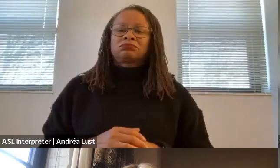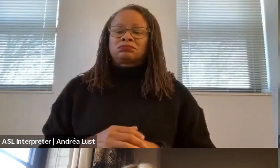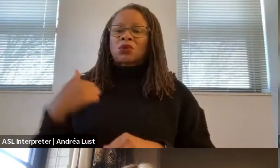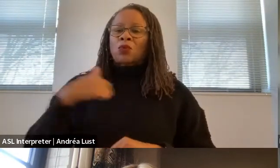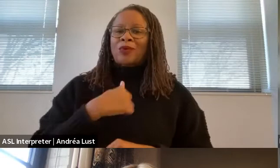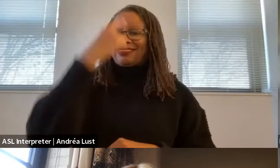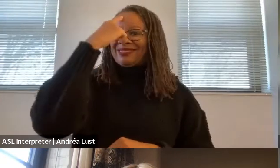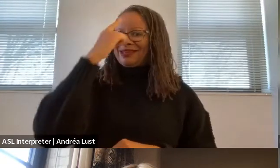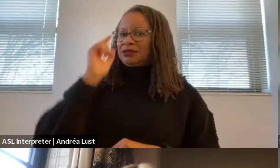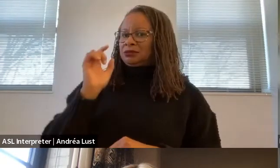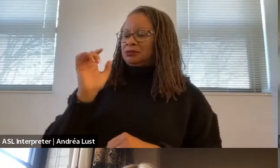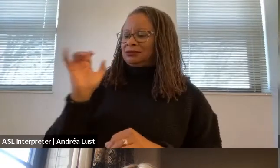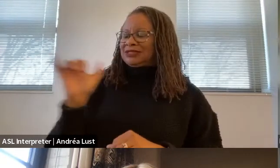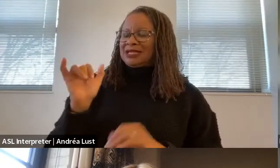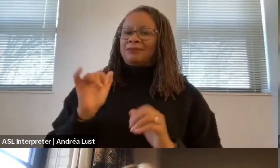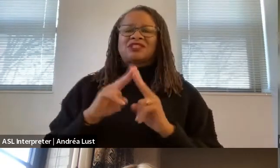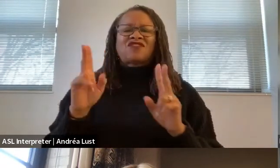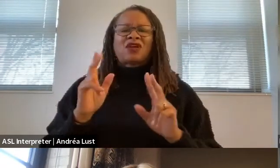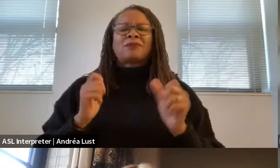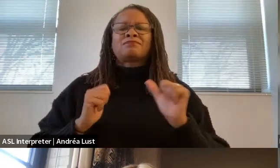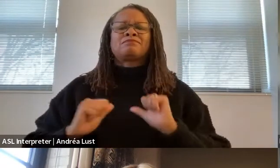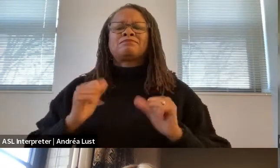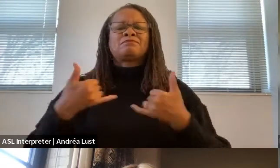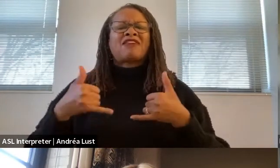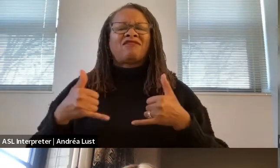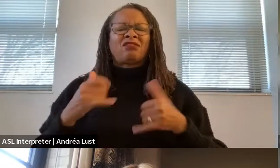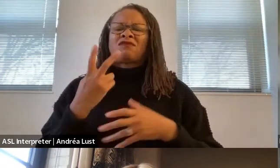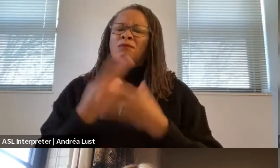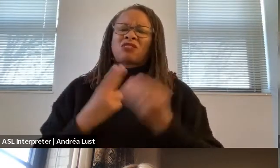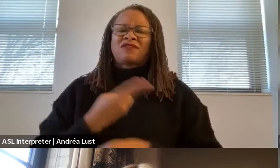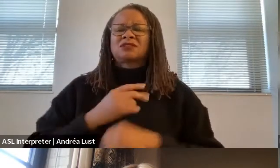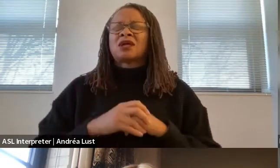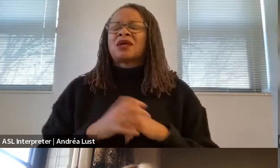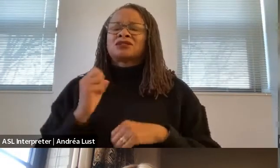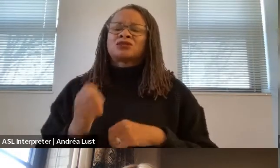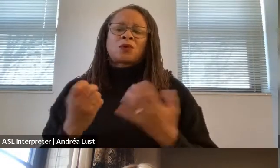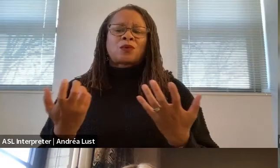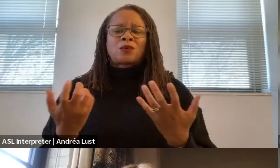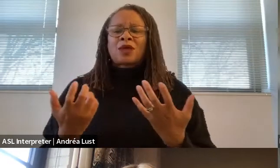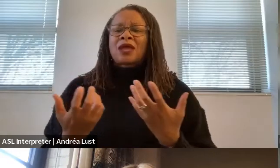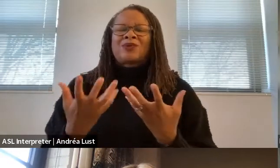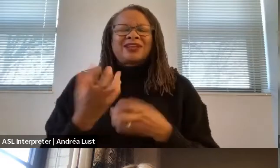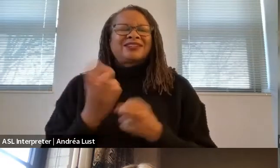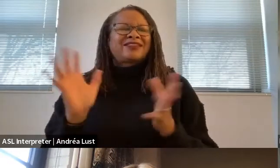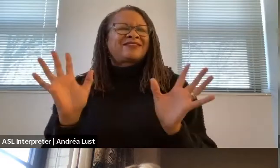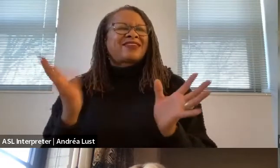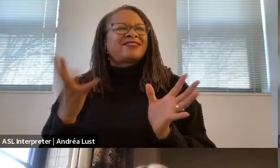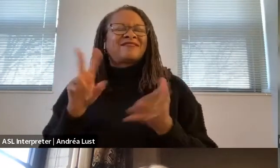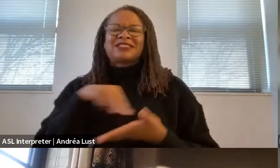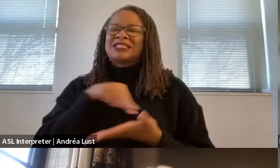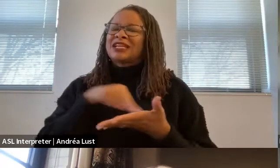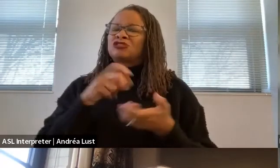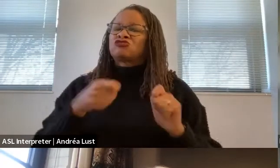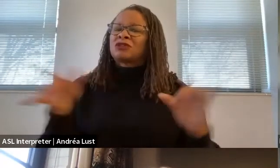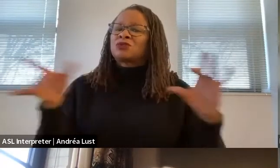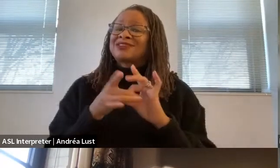I think it's very playful for the two of us. So we sort of get into this dance of like trying to connect things and trying